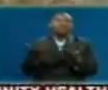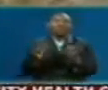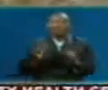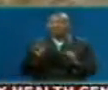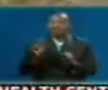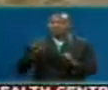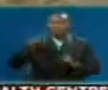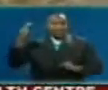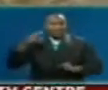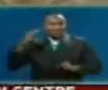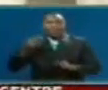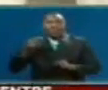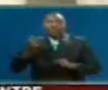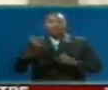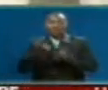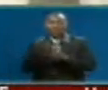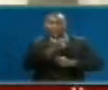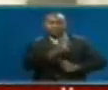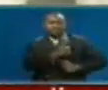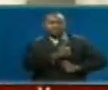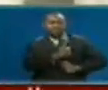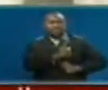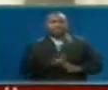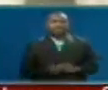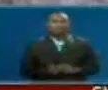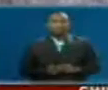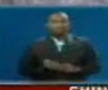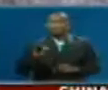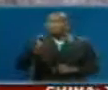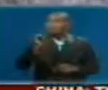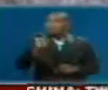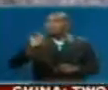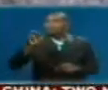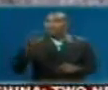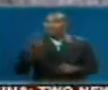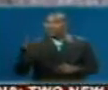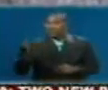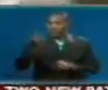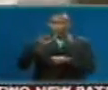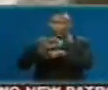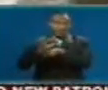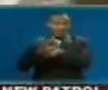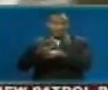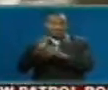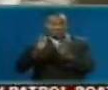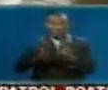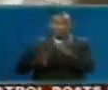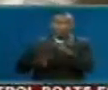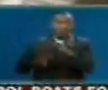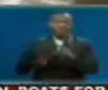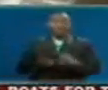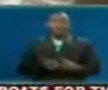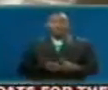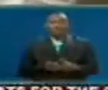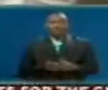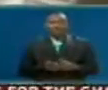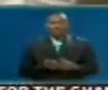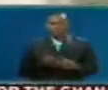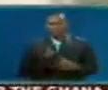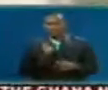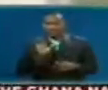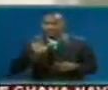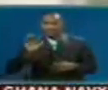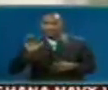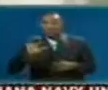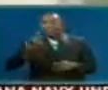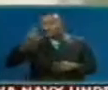new chapter in the history of the Ghana Armed Forces. The Czech Ambassador to Ghana, Mr. Miloslav Mashlik, lauded the collaboration